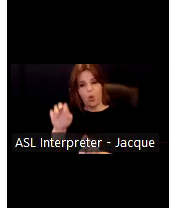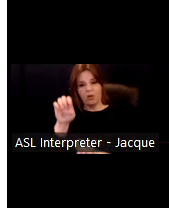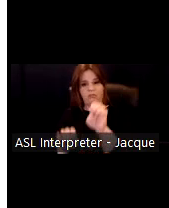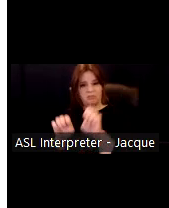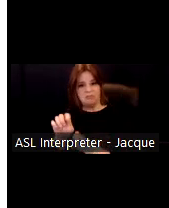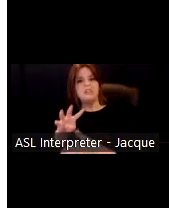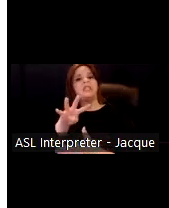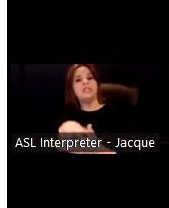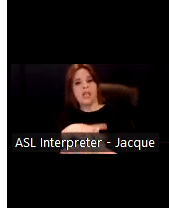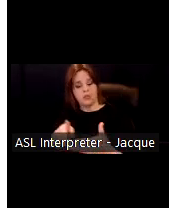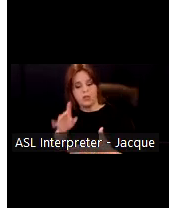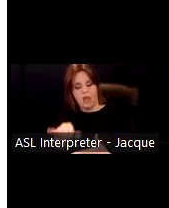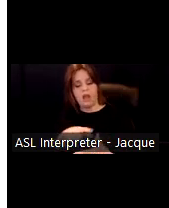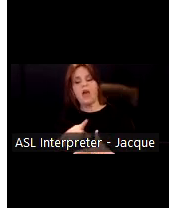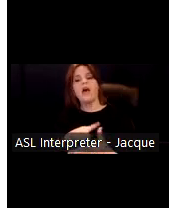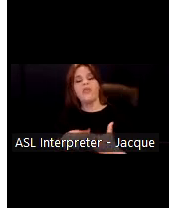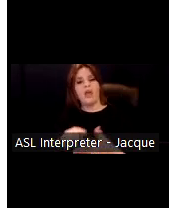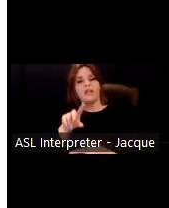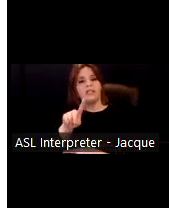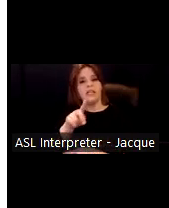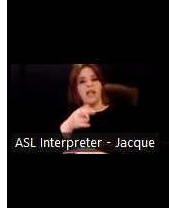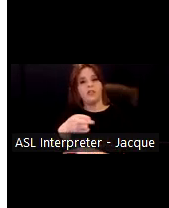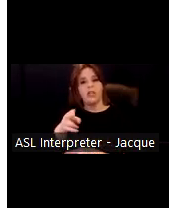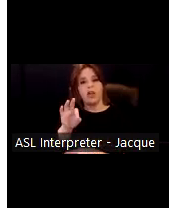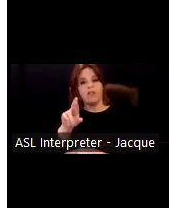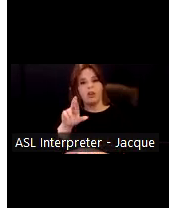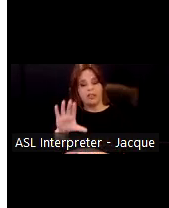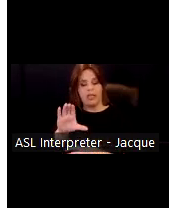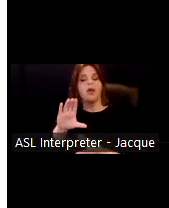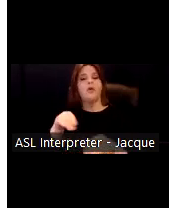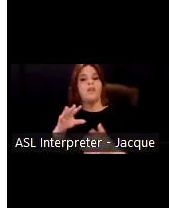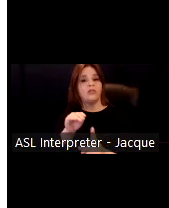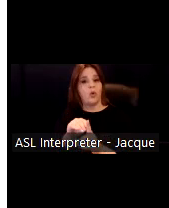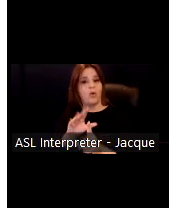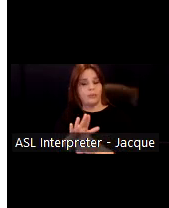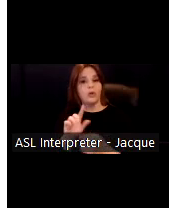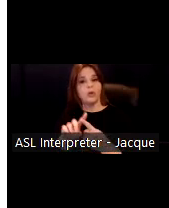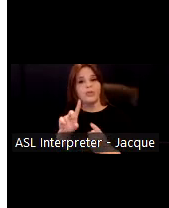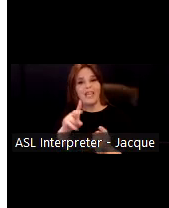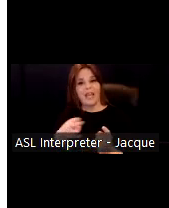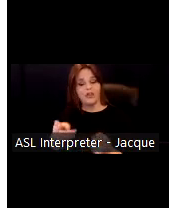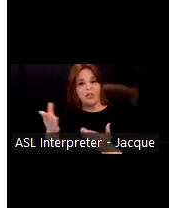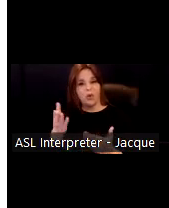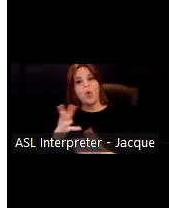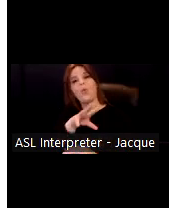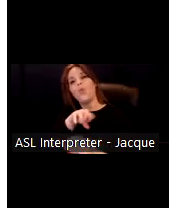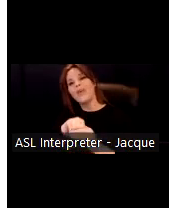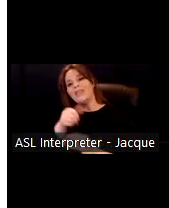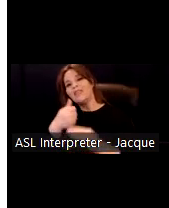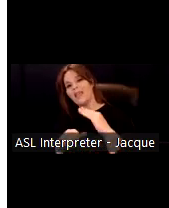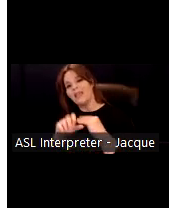then the DHH FRC also provides an orientation to DHH services within ESIT,